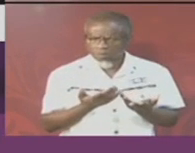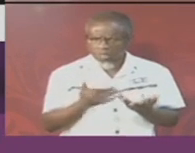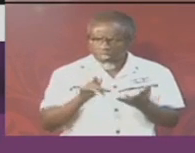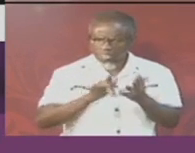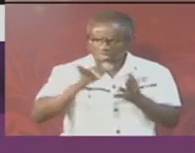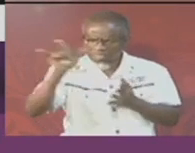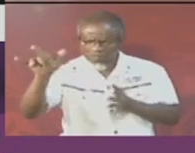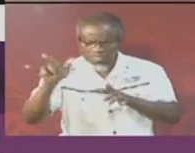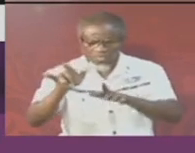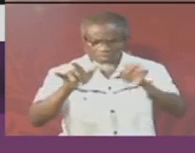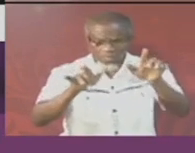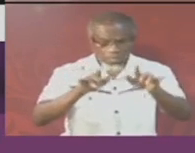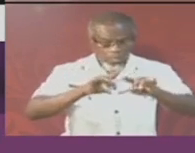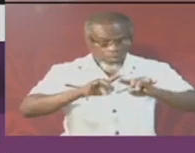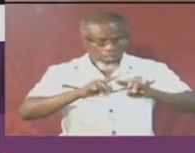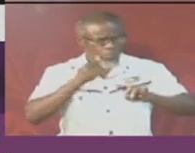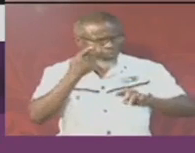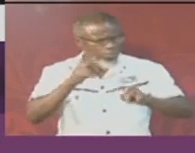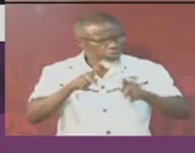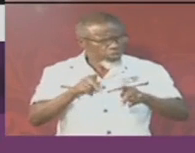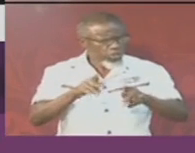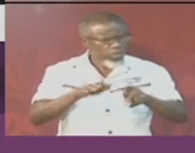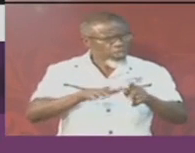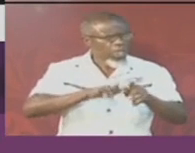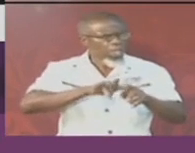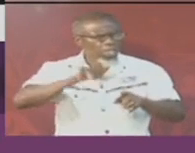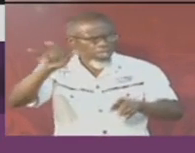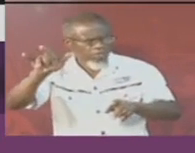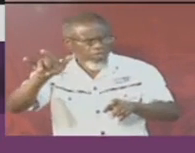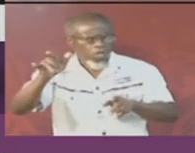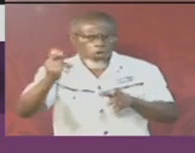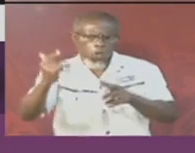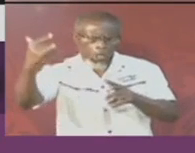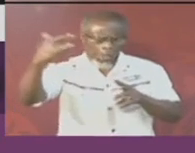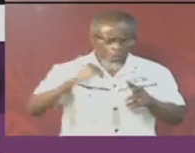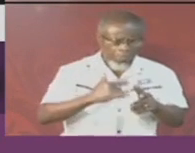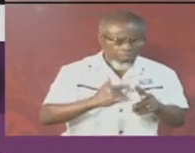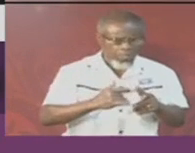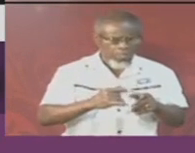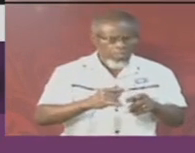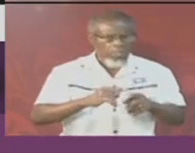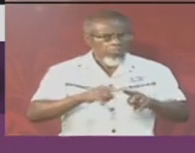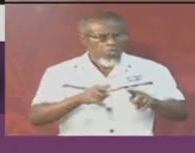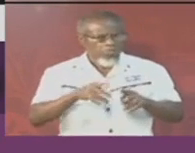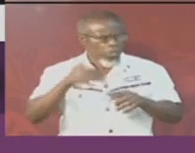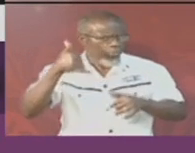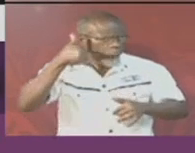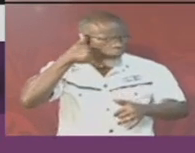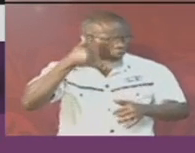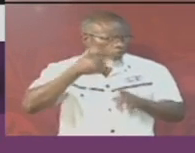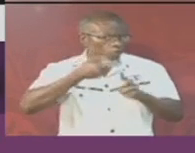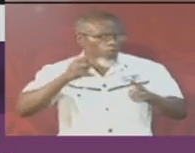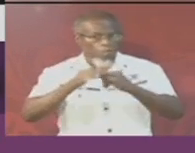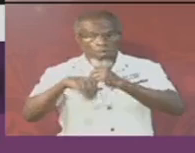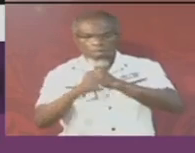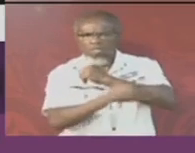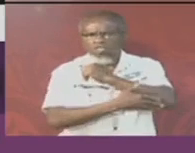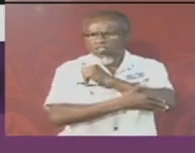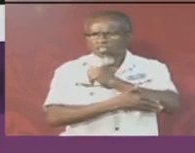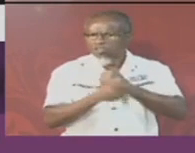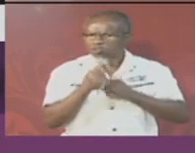yet the media is being bombarded by people abroad, older people, sick people, people working abroad, who say they have a